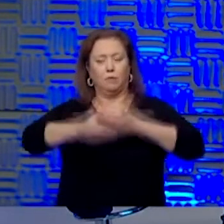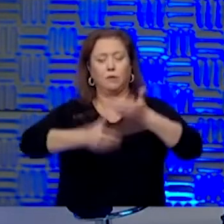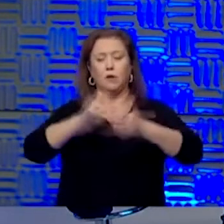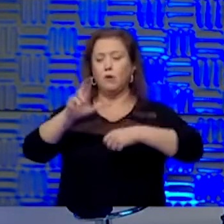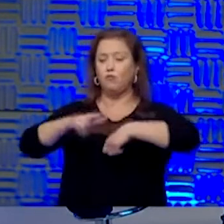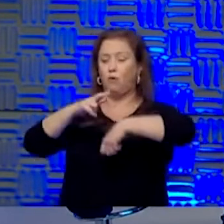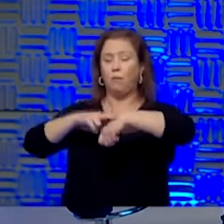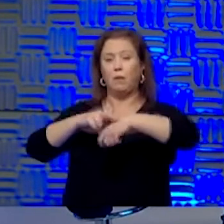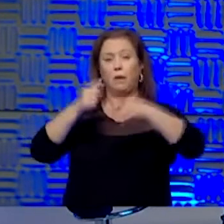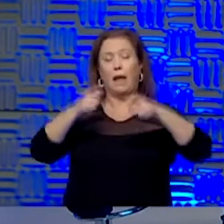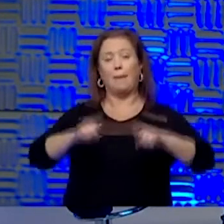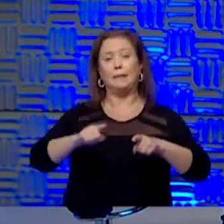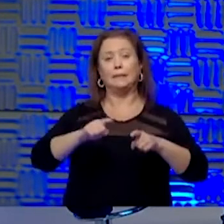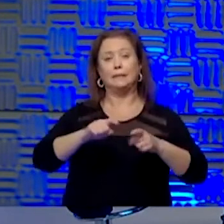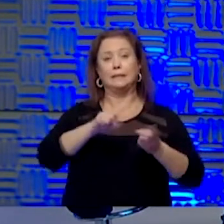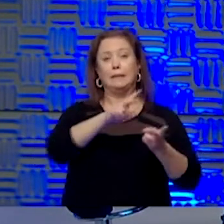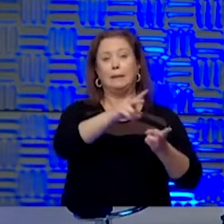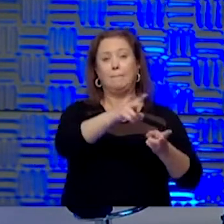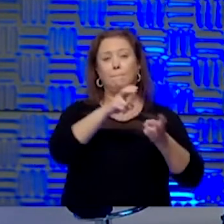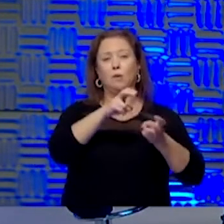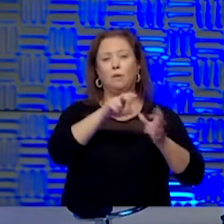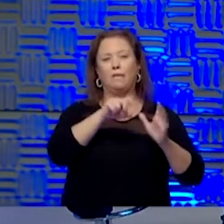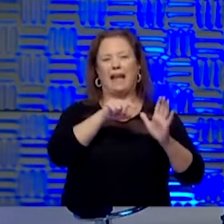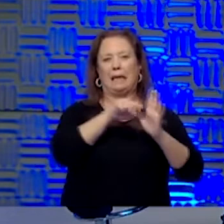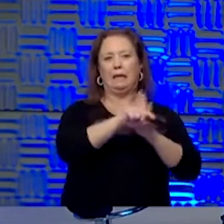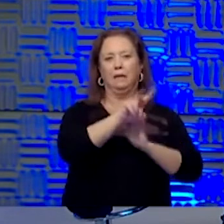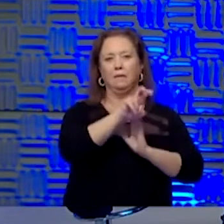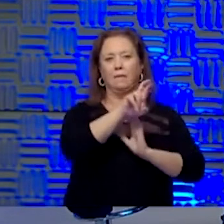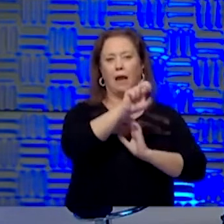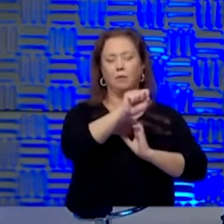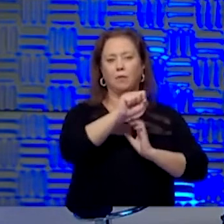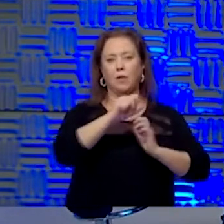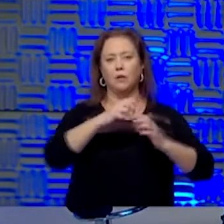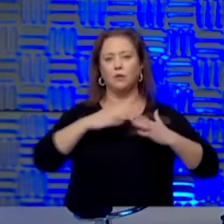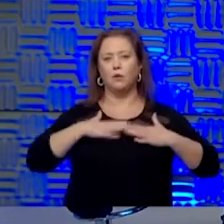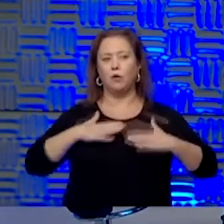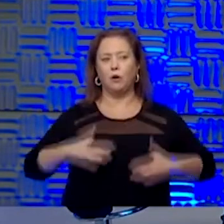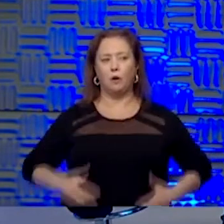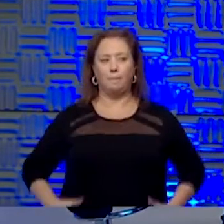happens is you get a piece of the killed virus, and so your body begins to get